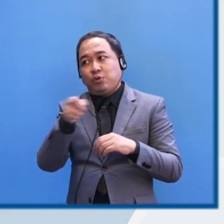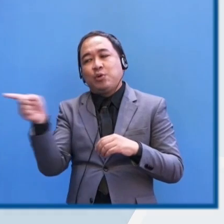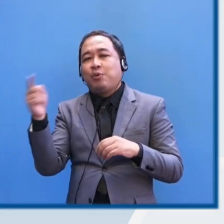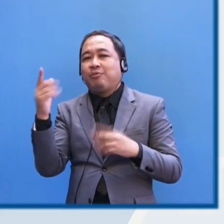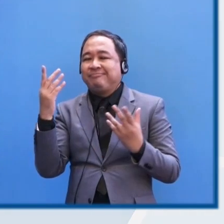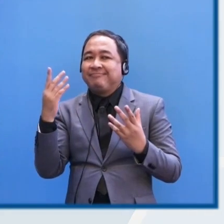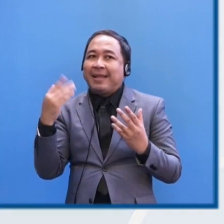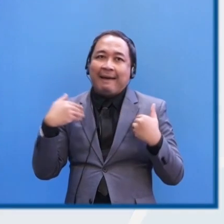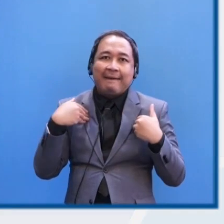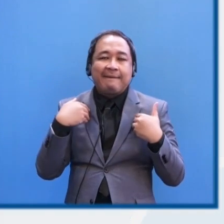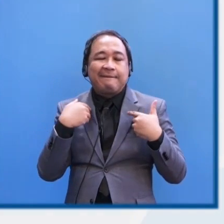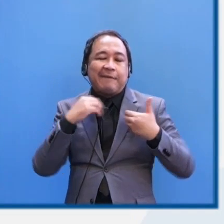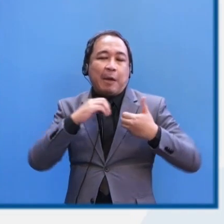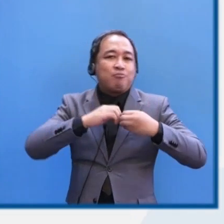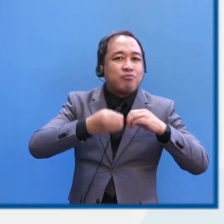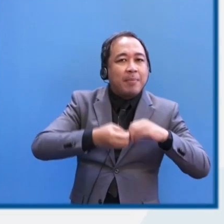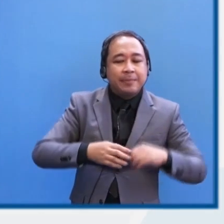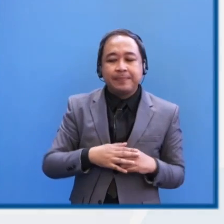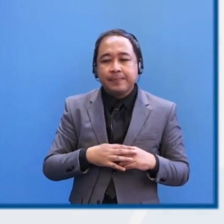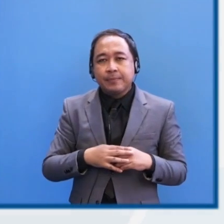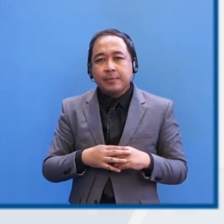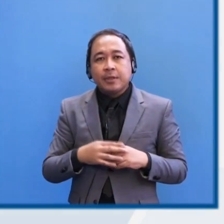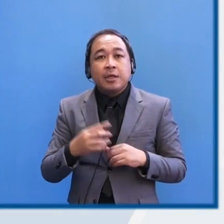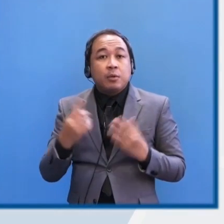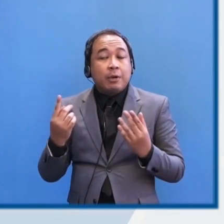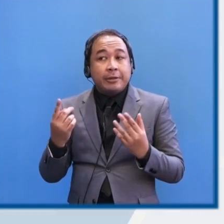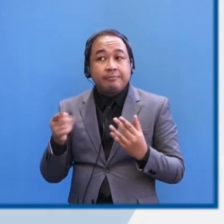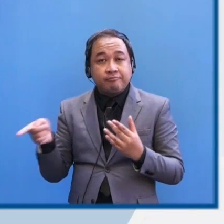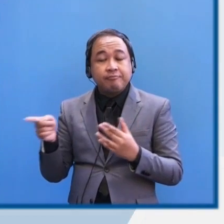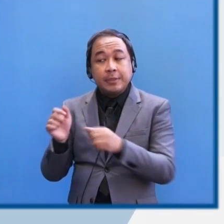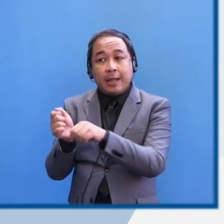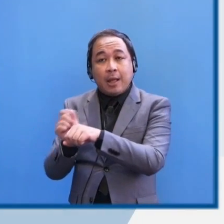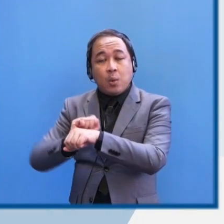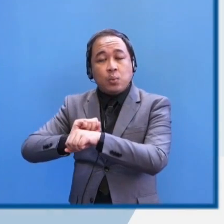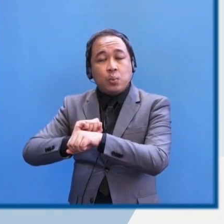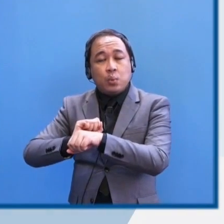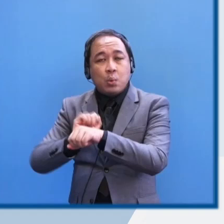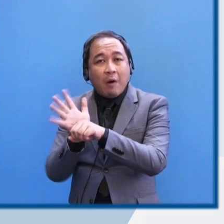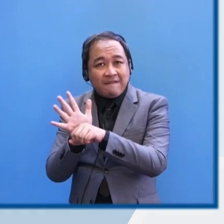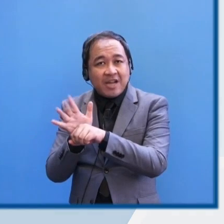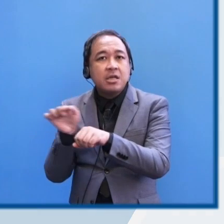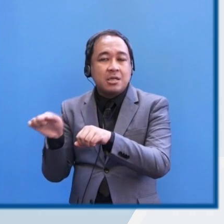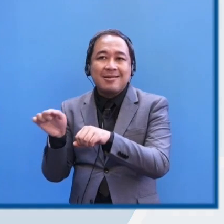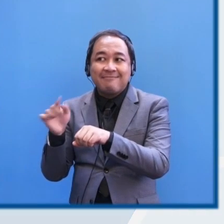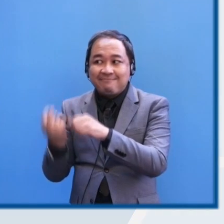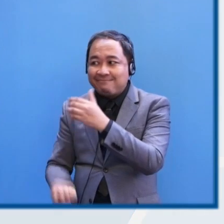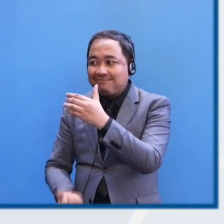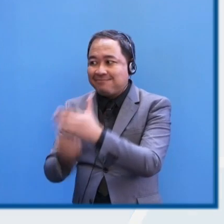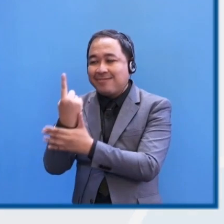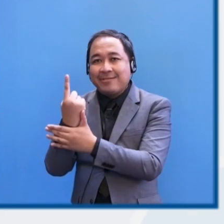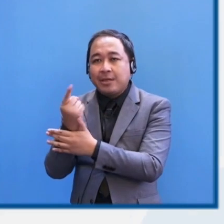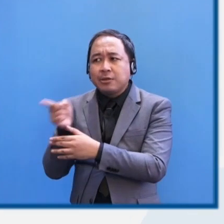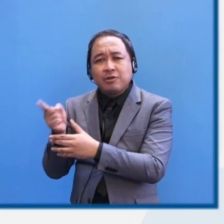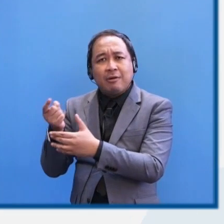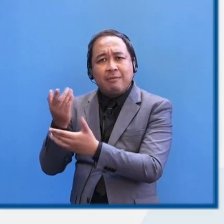an interesting phenomenon about COVID, which I think the world learned, which is that even if you have